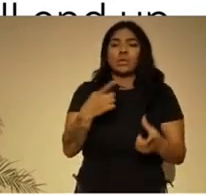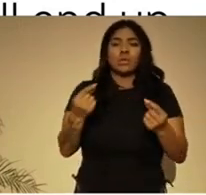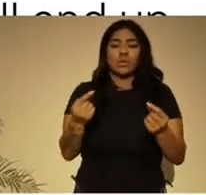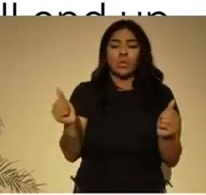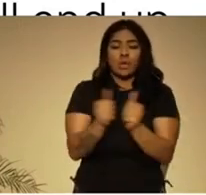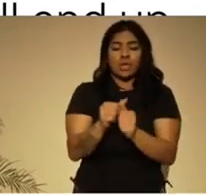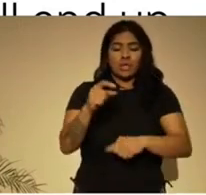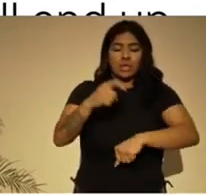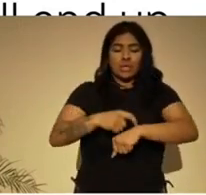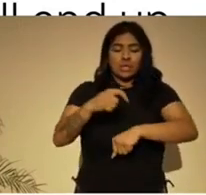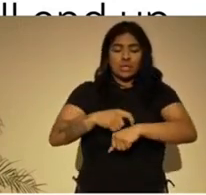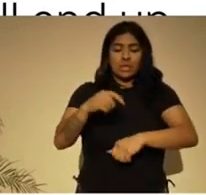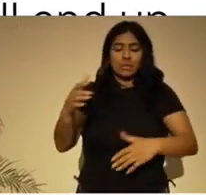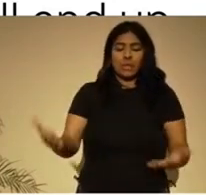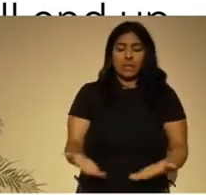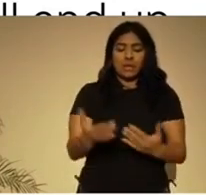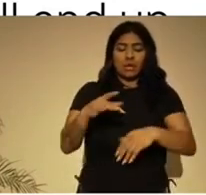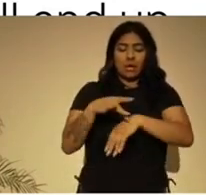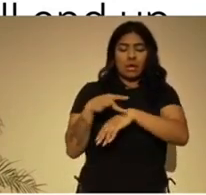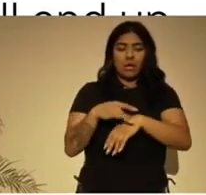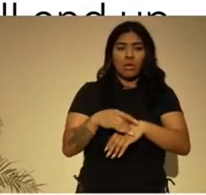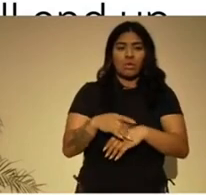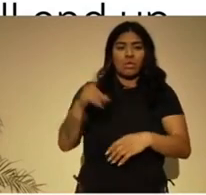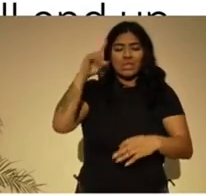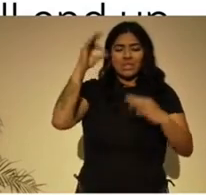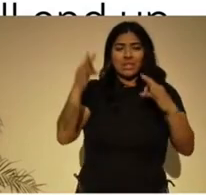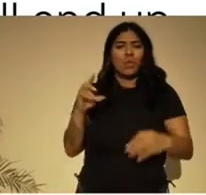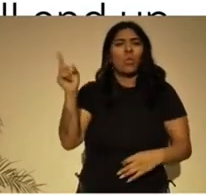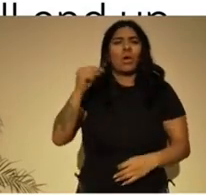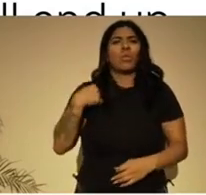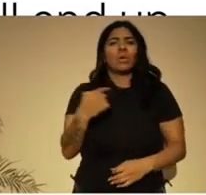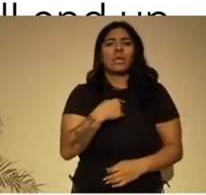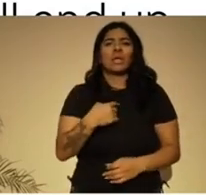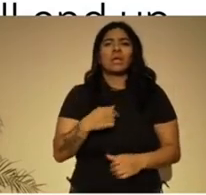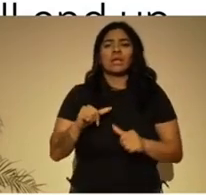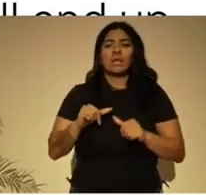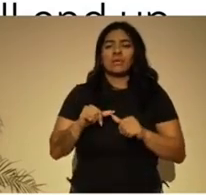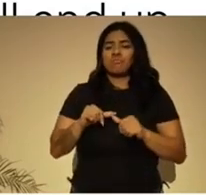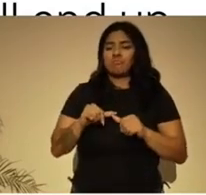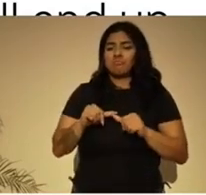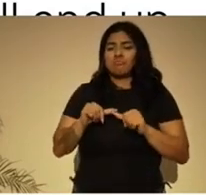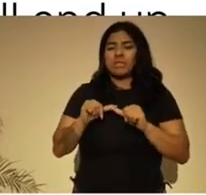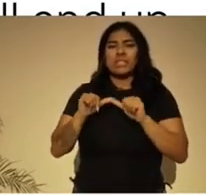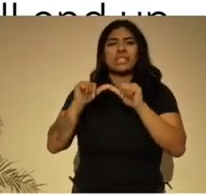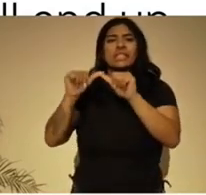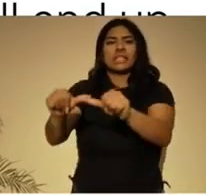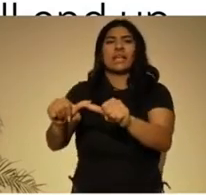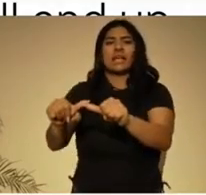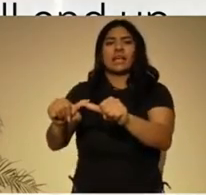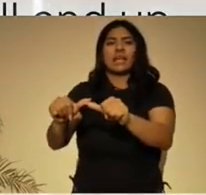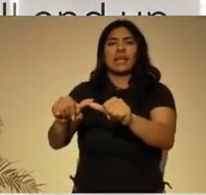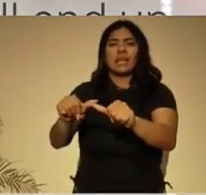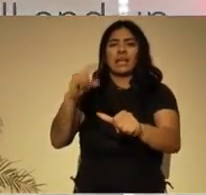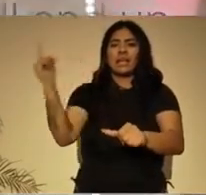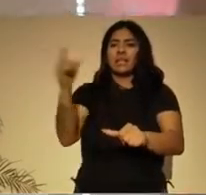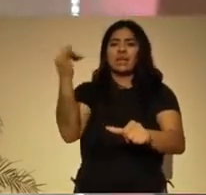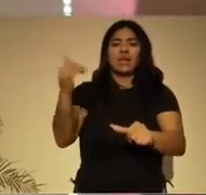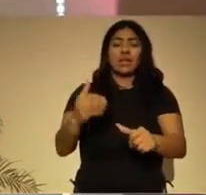earth determines where we will spend eternity. rejoicing, worshiping,